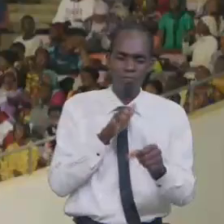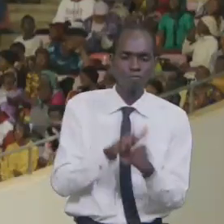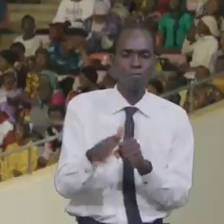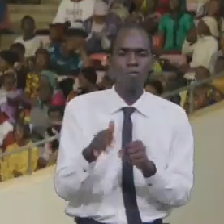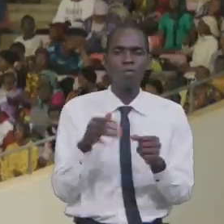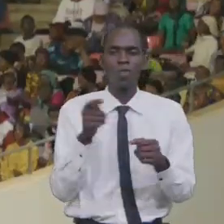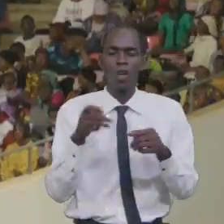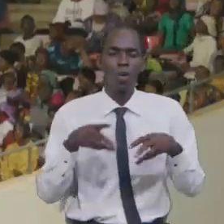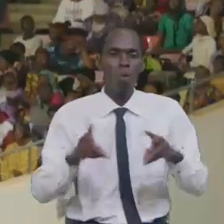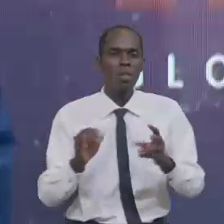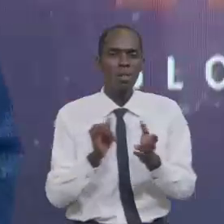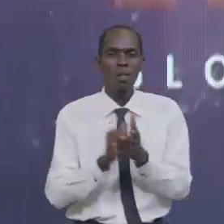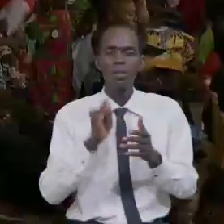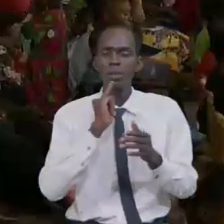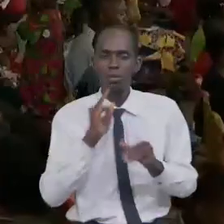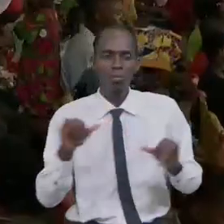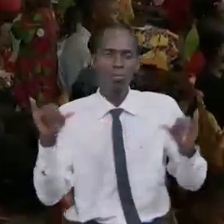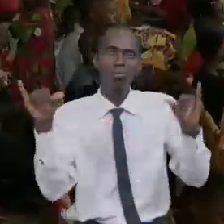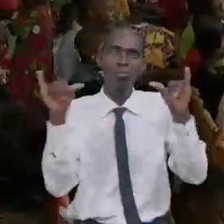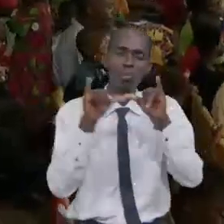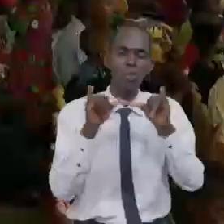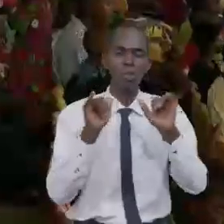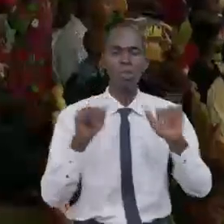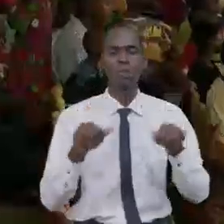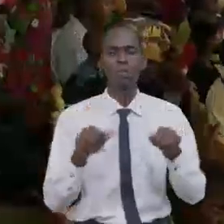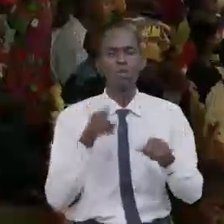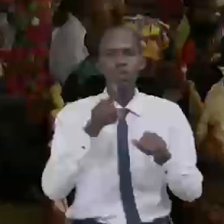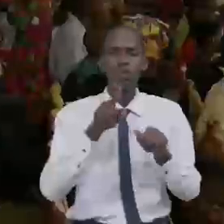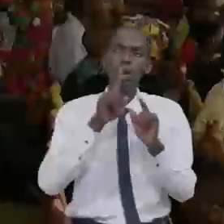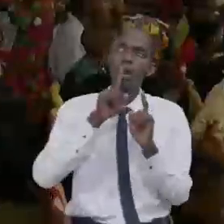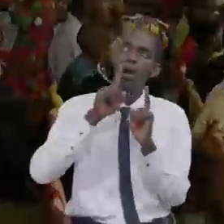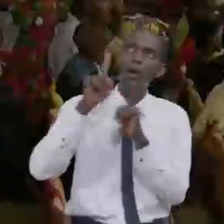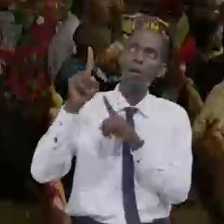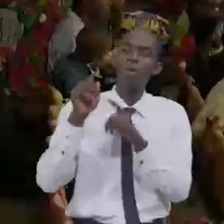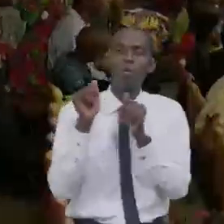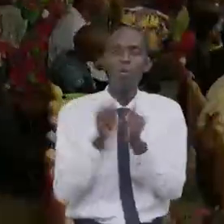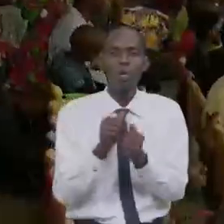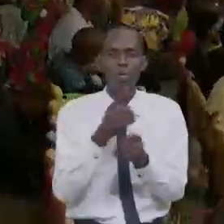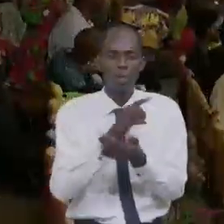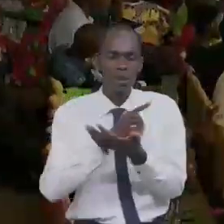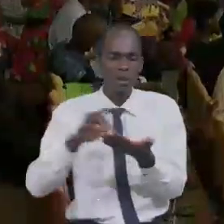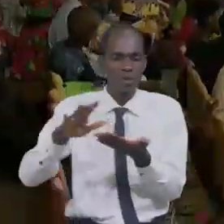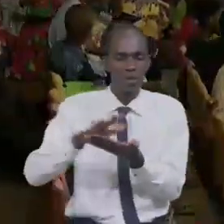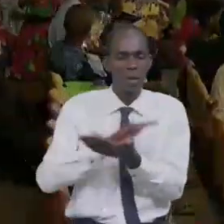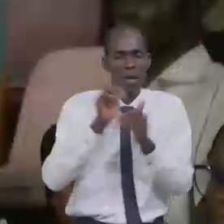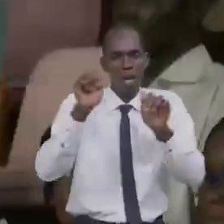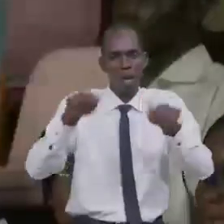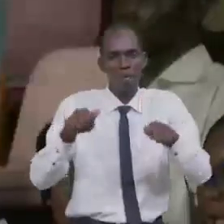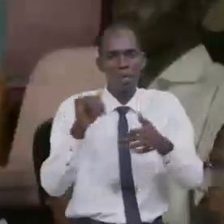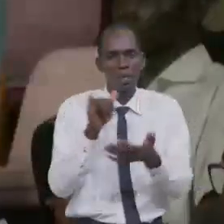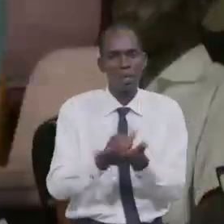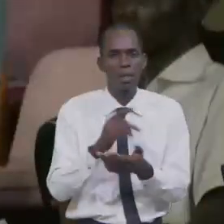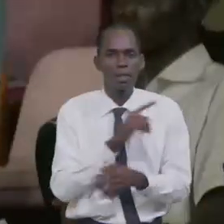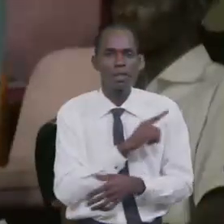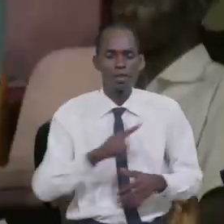qualitative, measurable. You respond with the divine ability the Lord has given